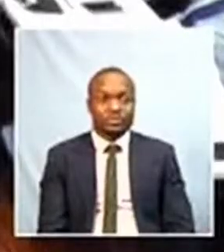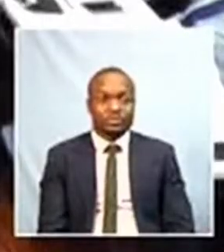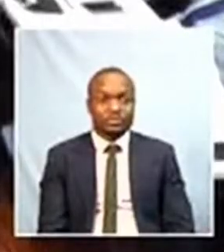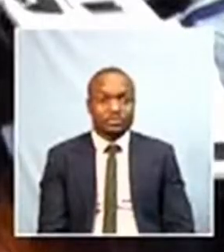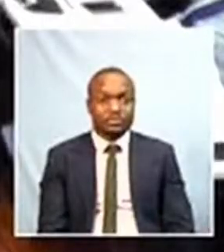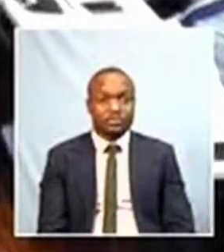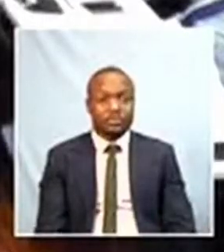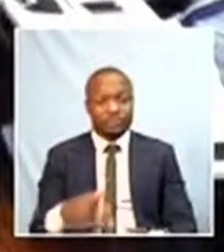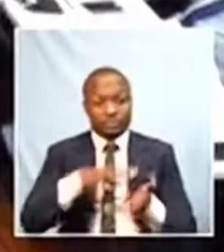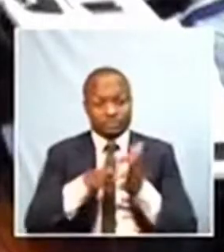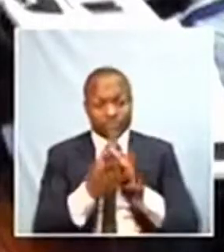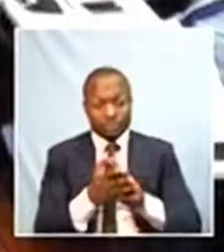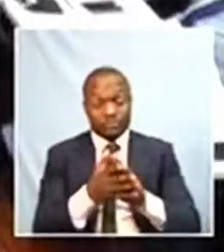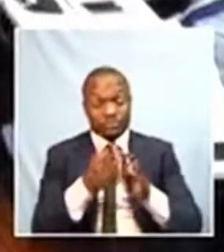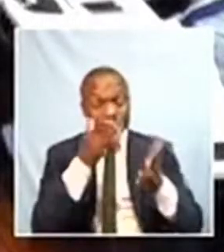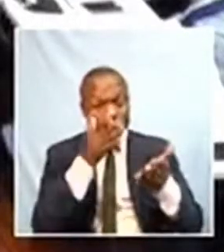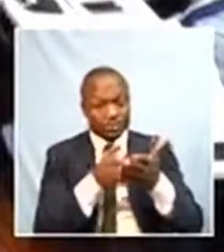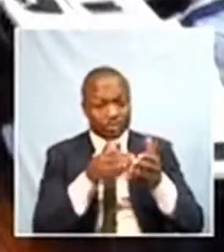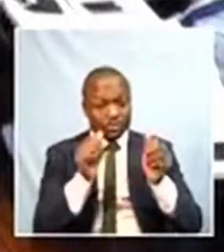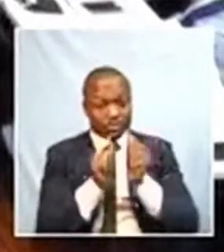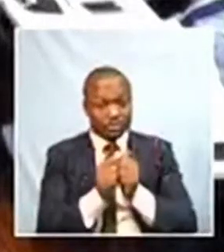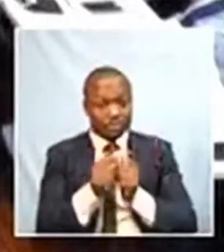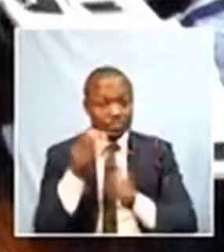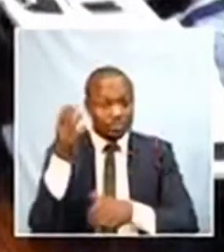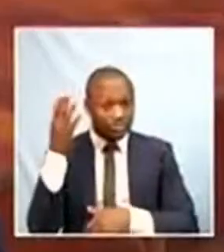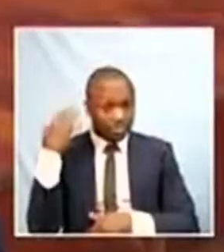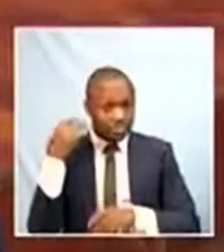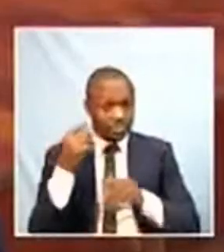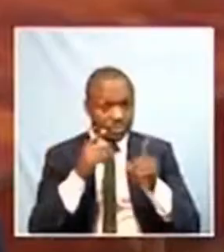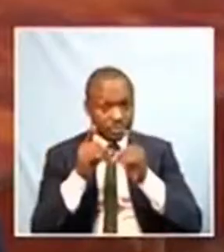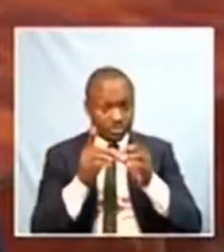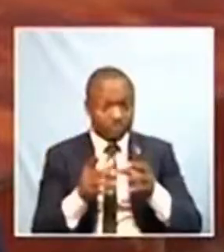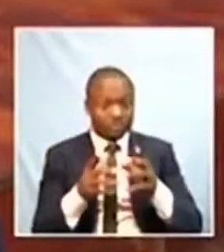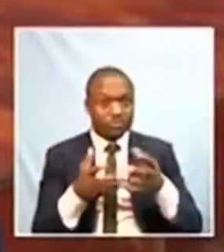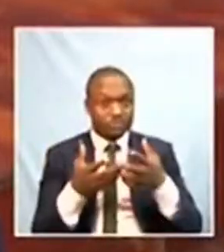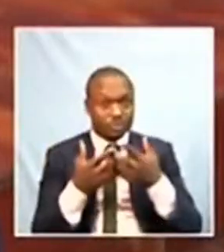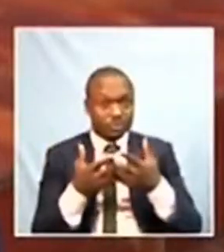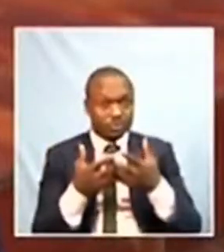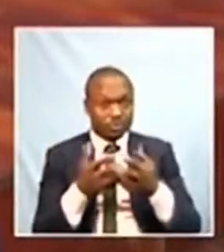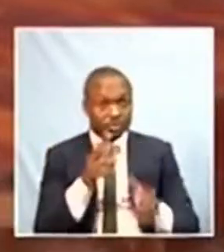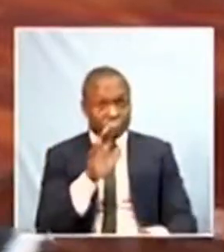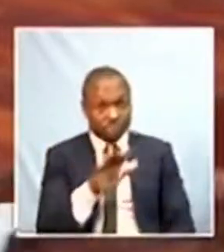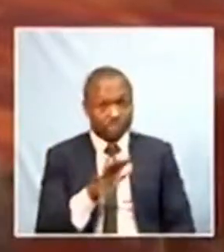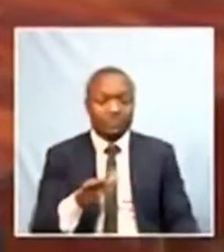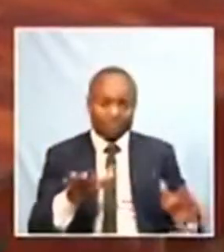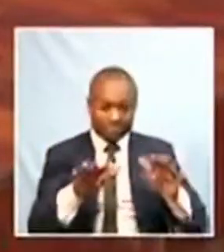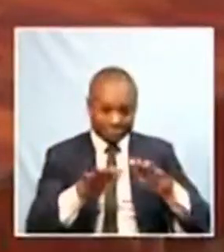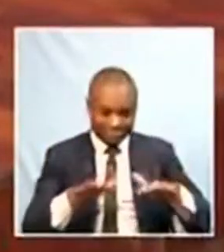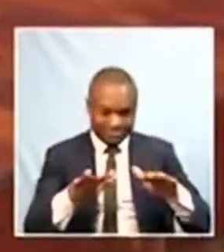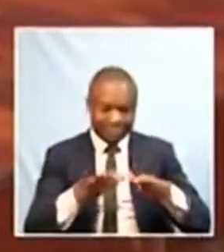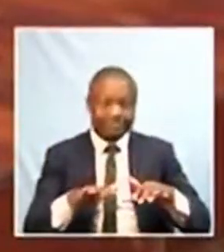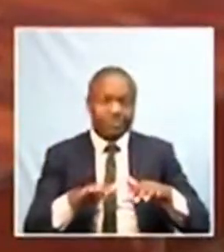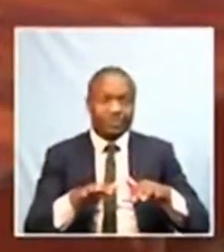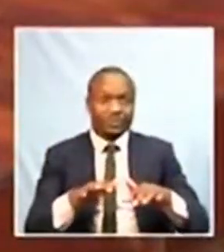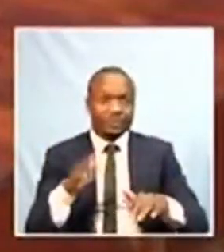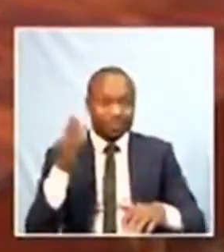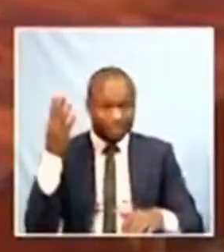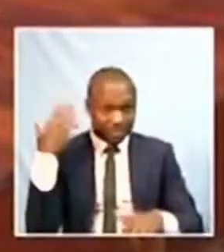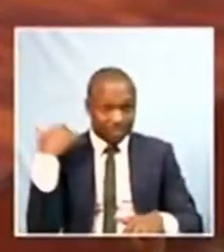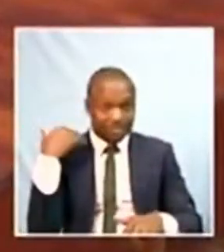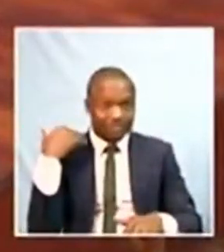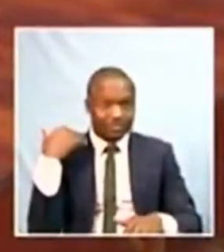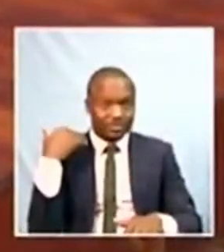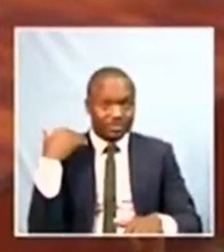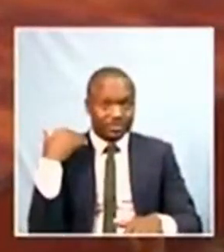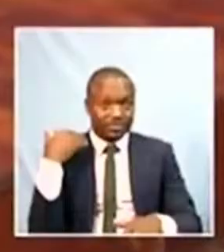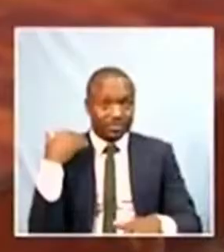We shall combine this with my former director engineering. Is here? He's around this one. Oh. I mean former because I'm no longer